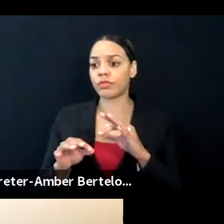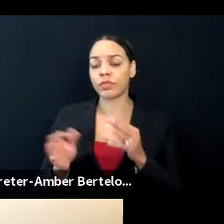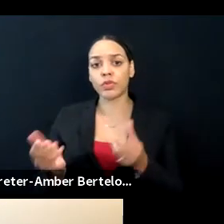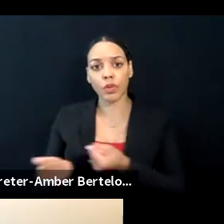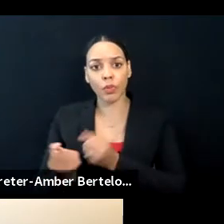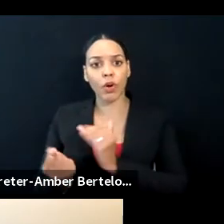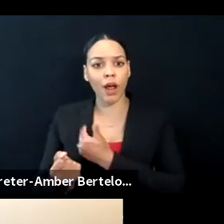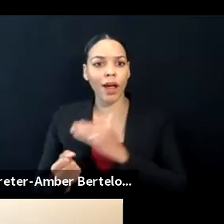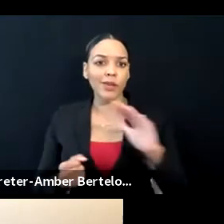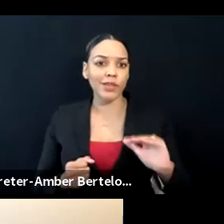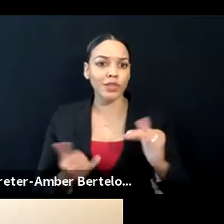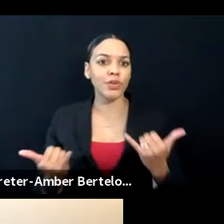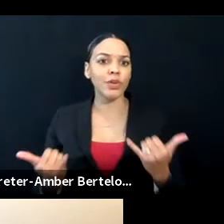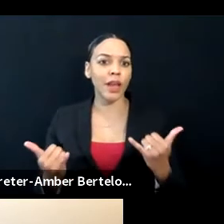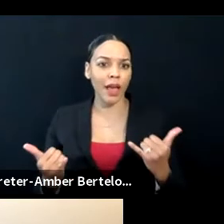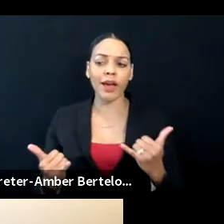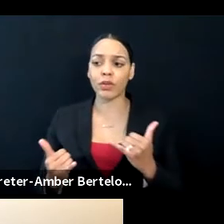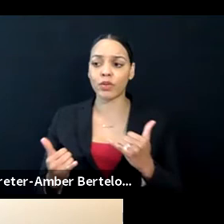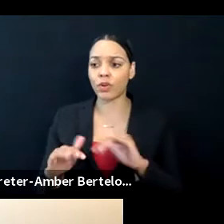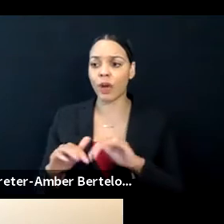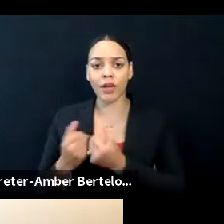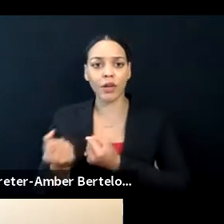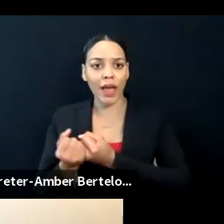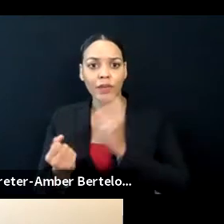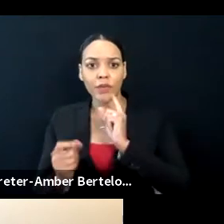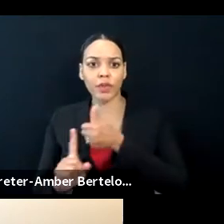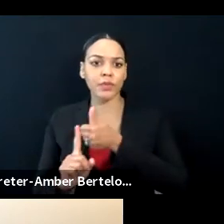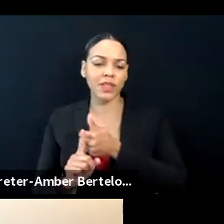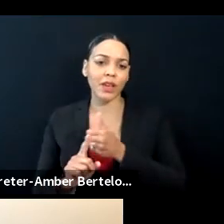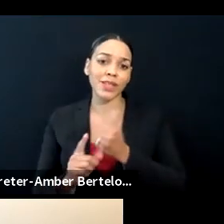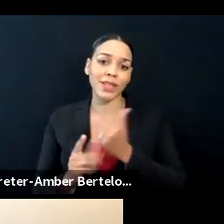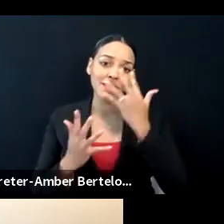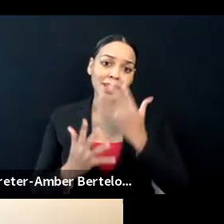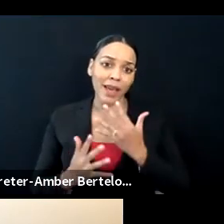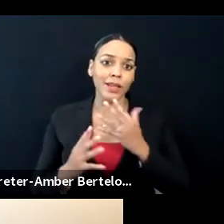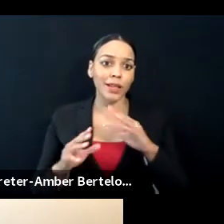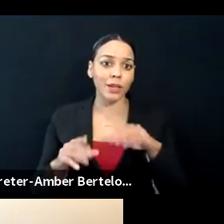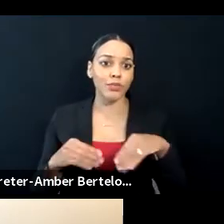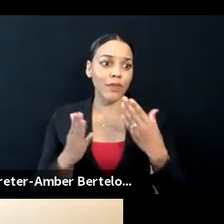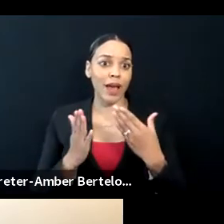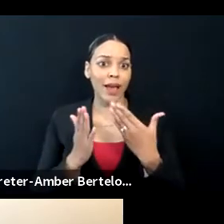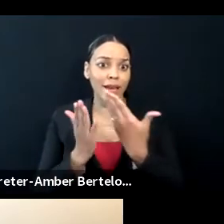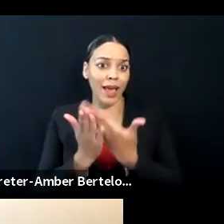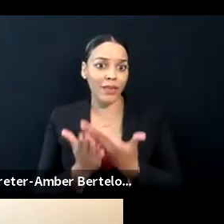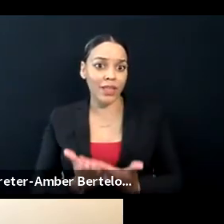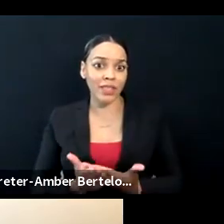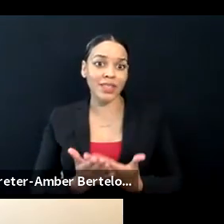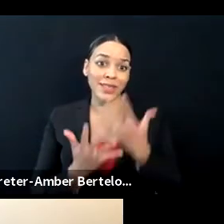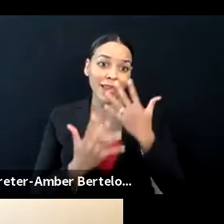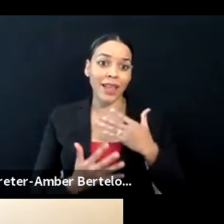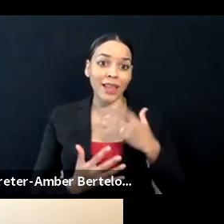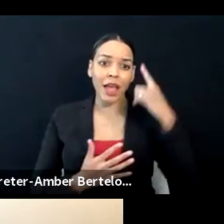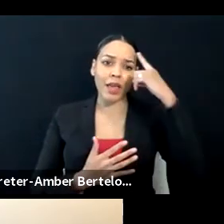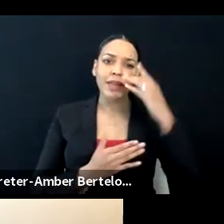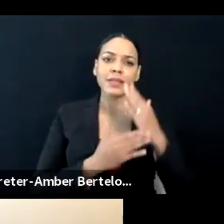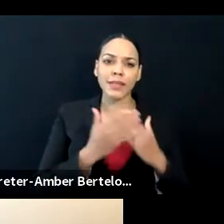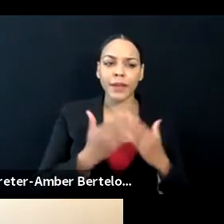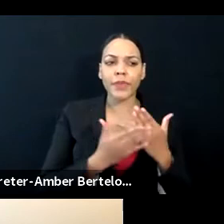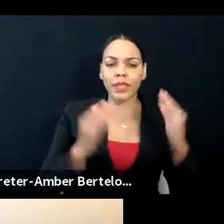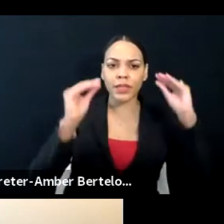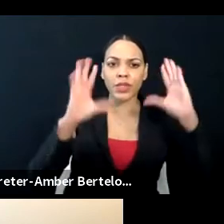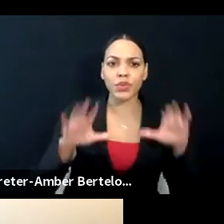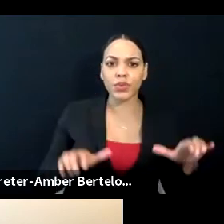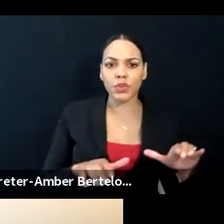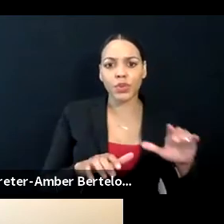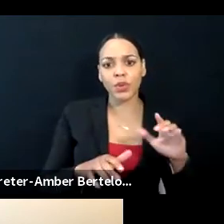provide now, sadly, evidence of what they're doing, because a lot of it, I think, is interestingly strategic, sadly. But